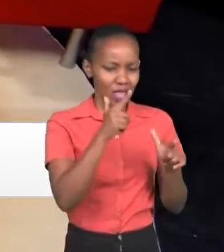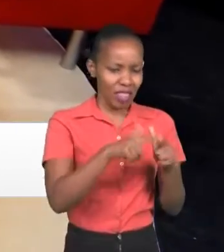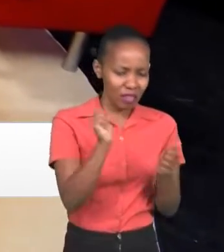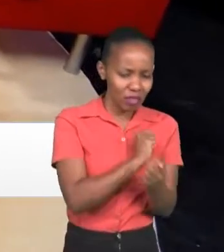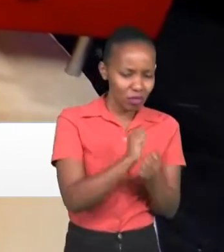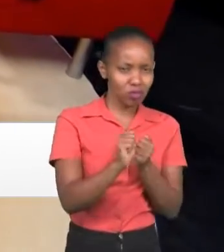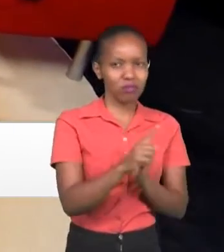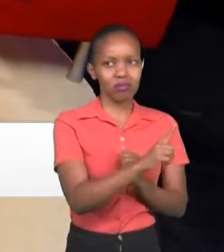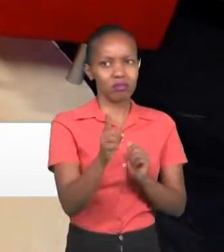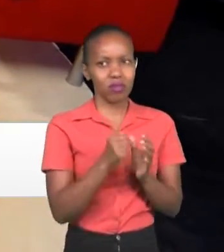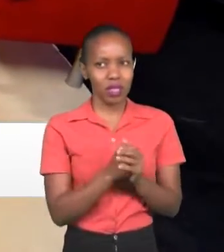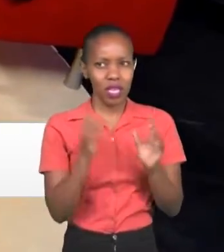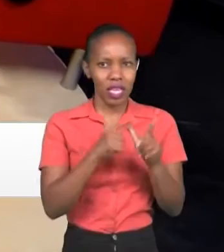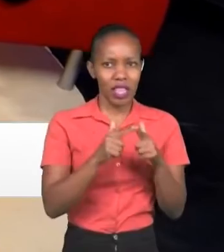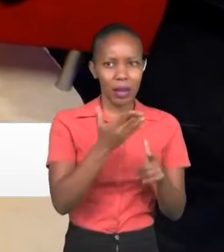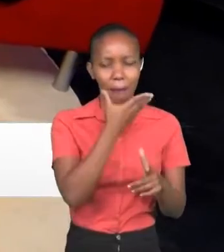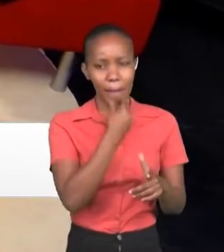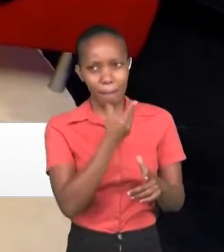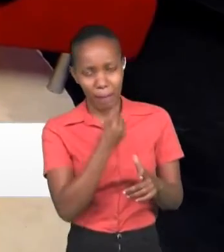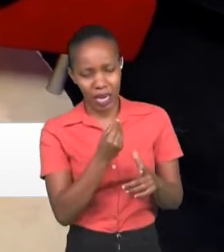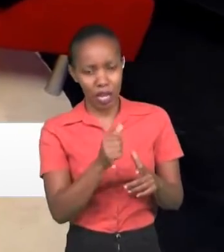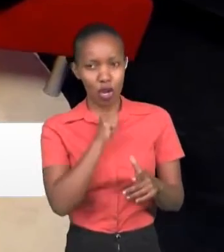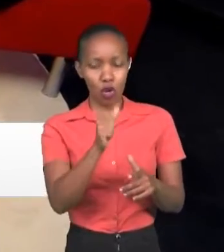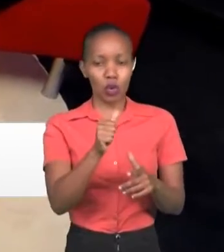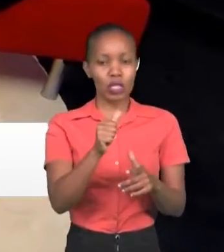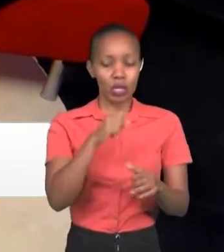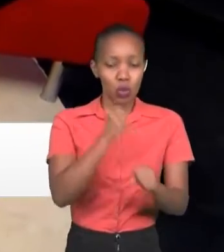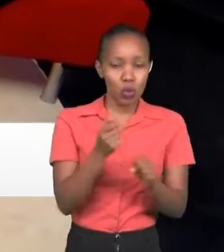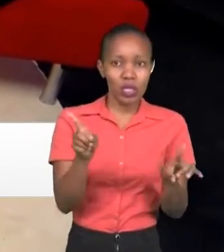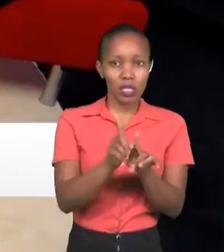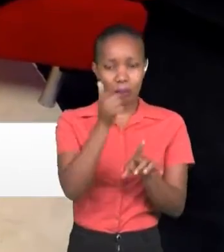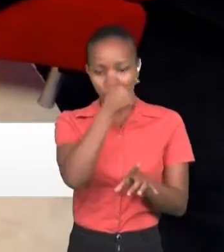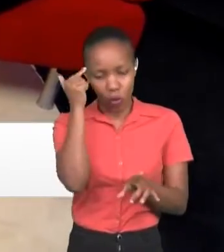Why am I not doing the same thing that I'm doing? It's because uko down.